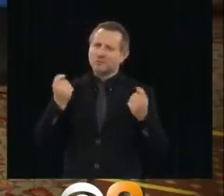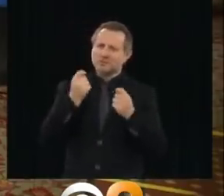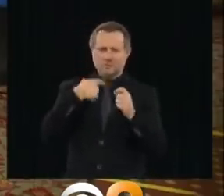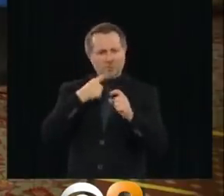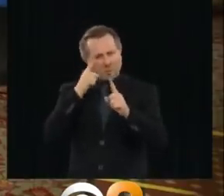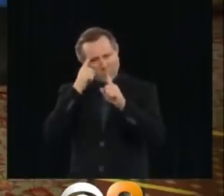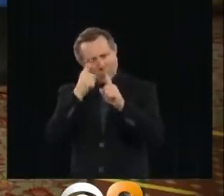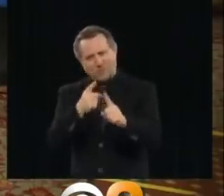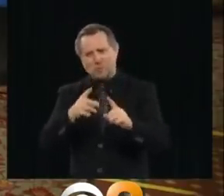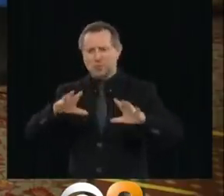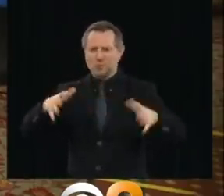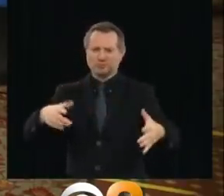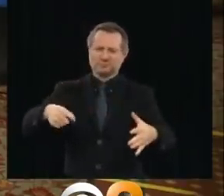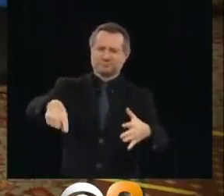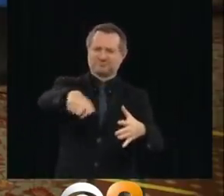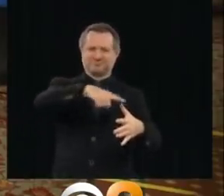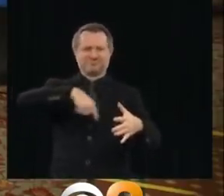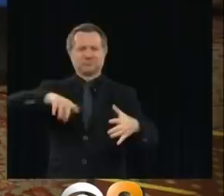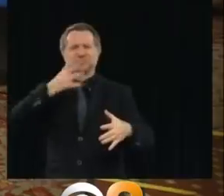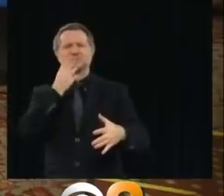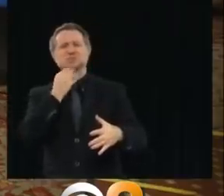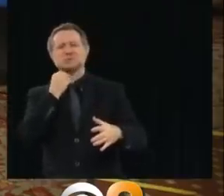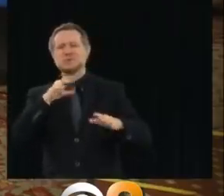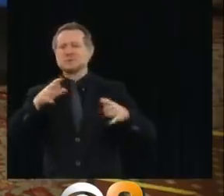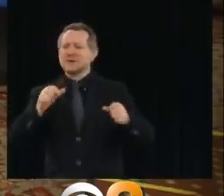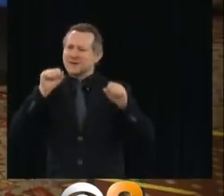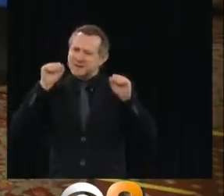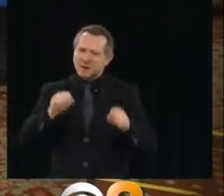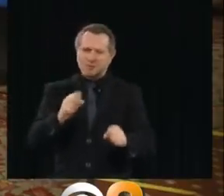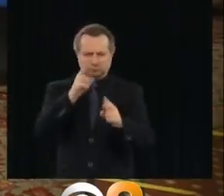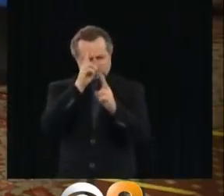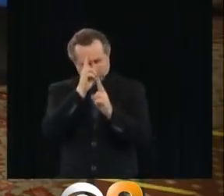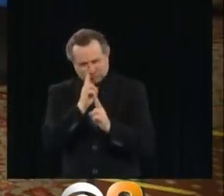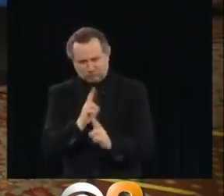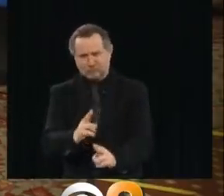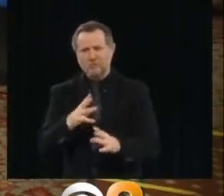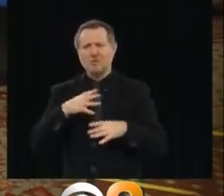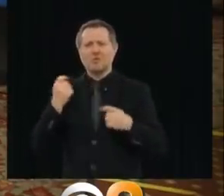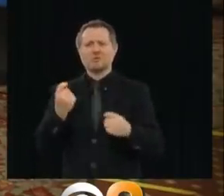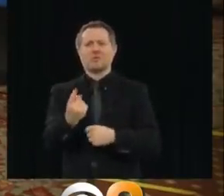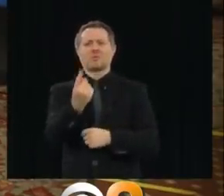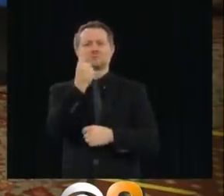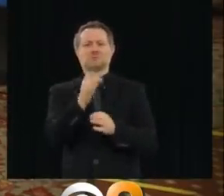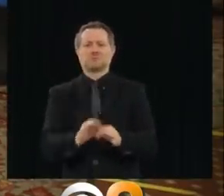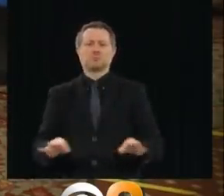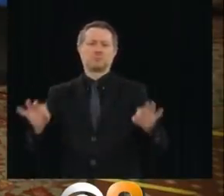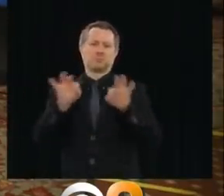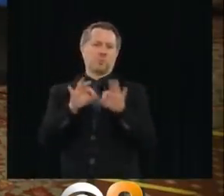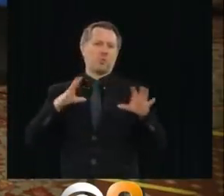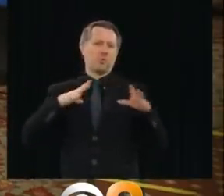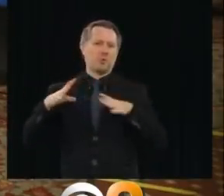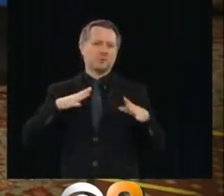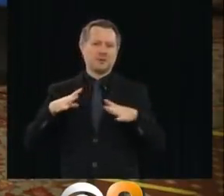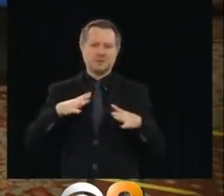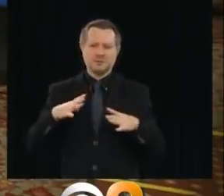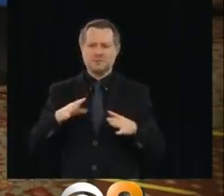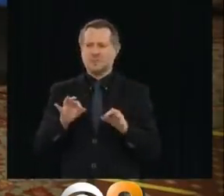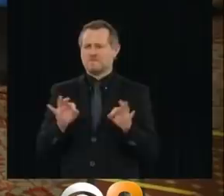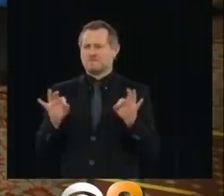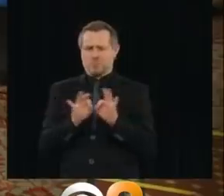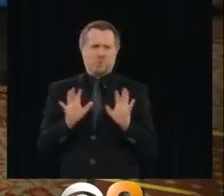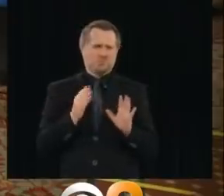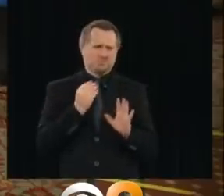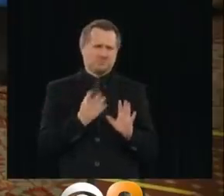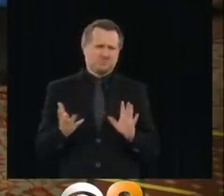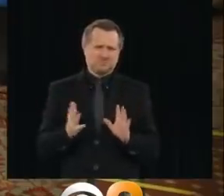segment of the population at least observe this one holiday that is so important. It's called Shavuos. It's the